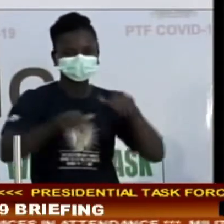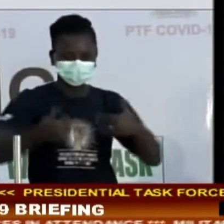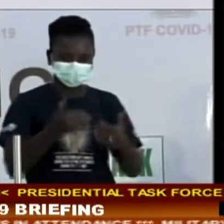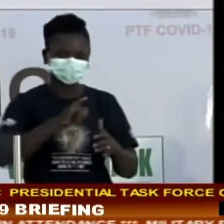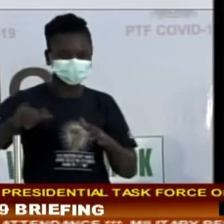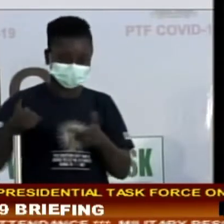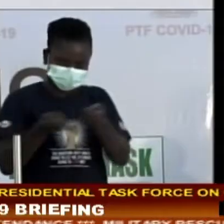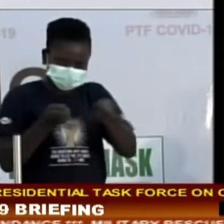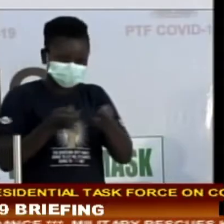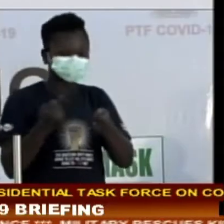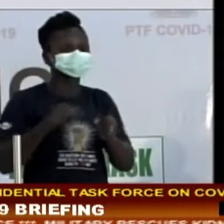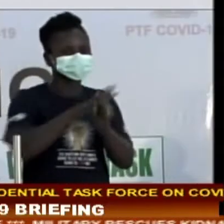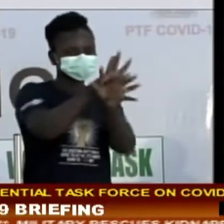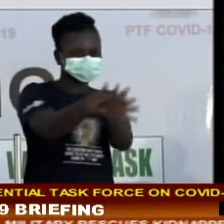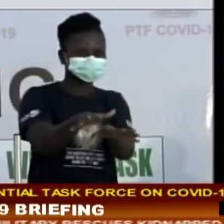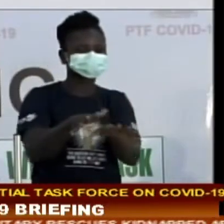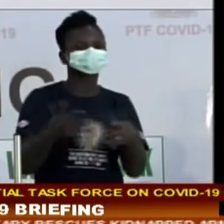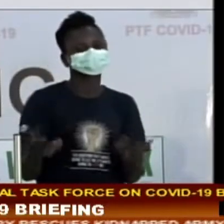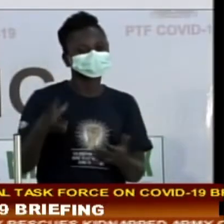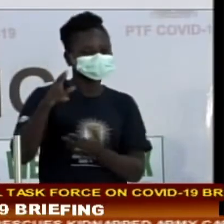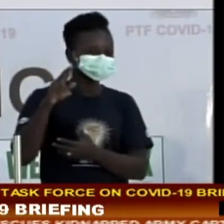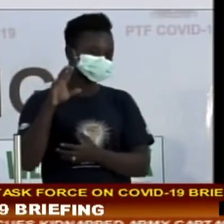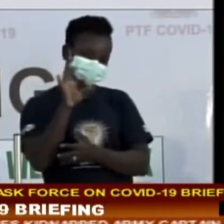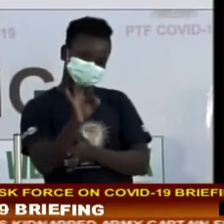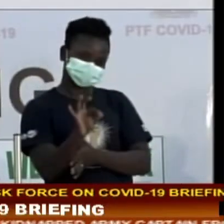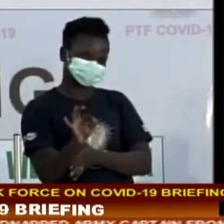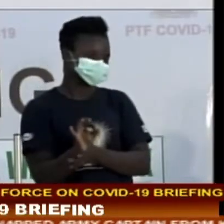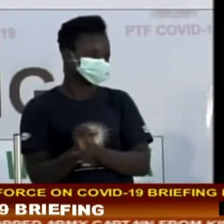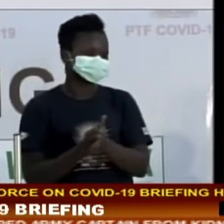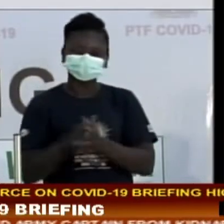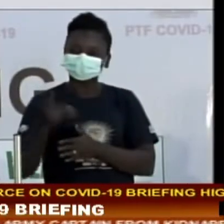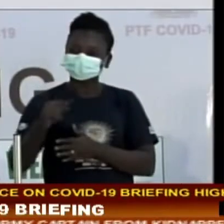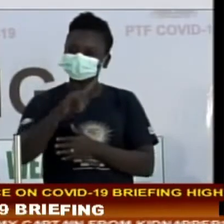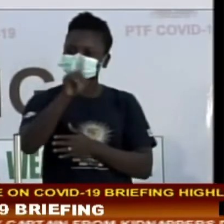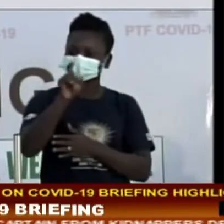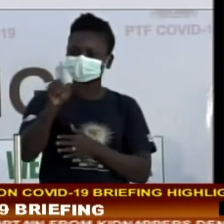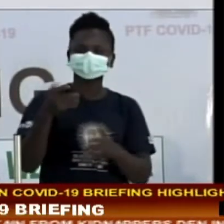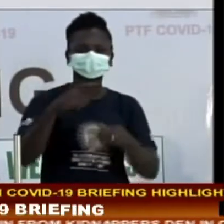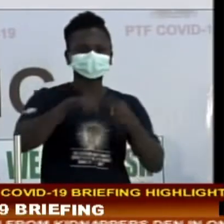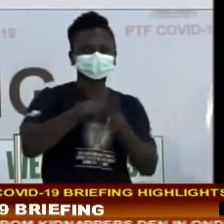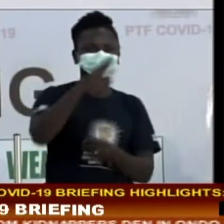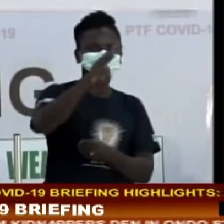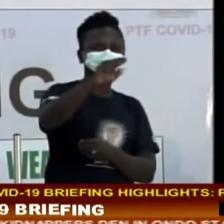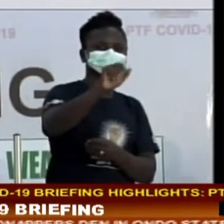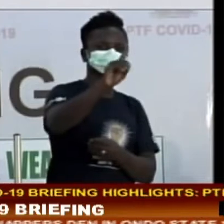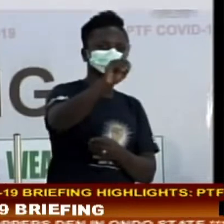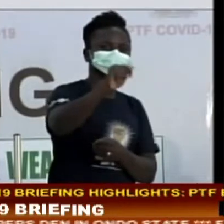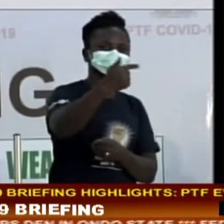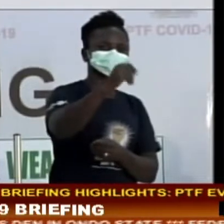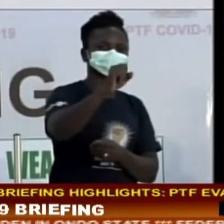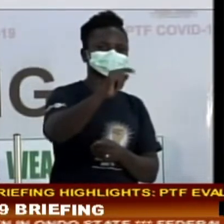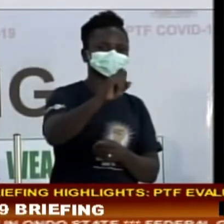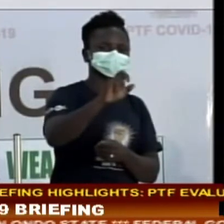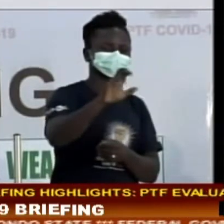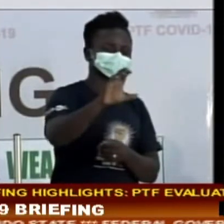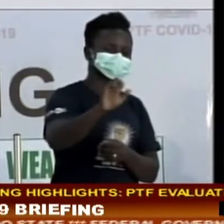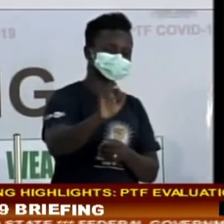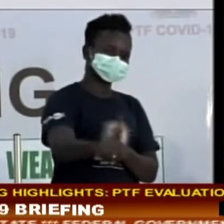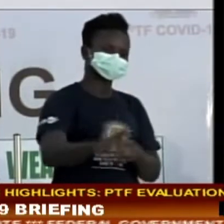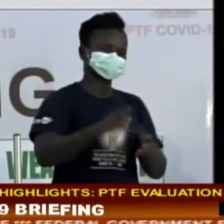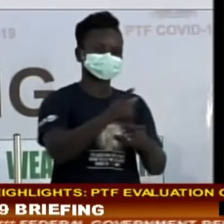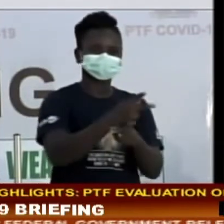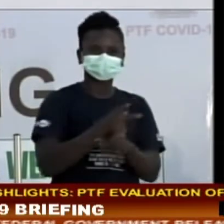managing uh covid-19 the question about the M Madagascar the sgf will take that one up uh